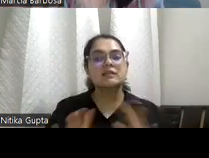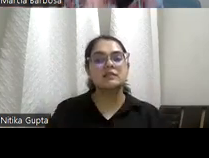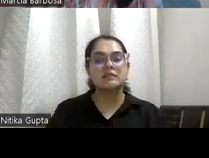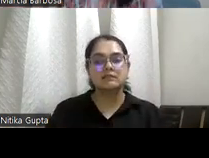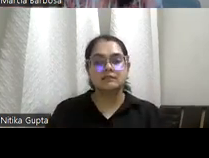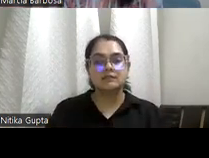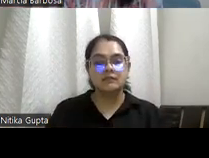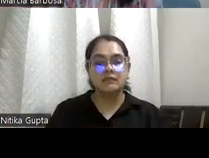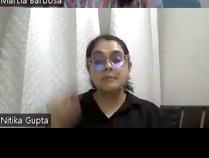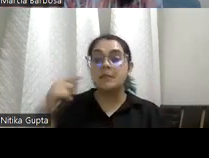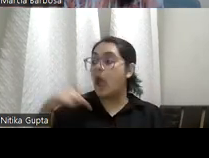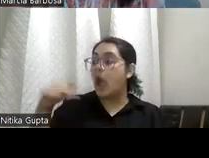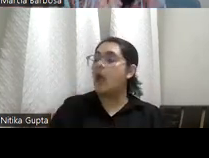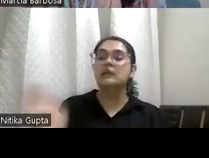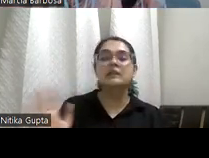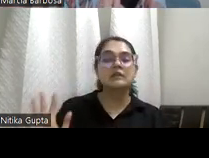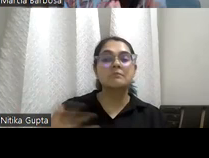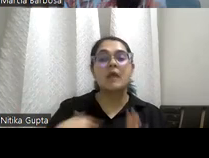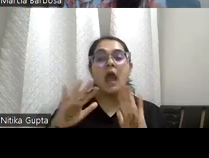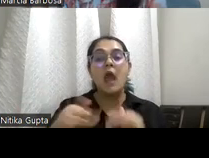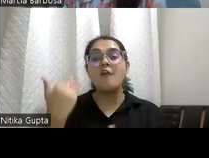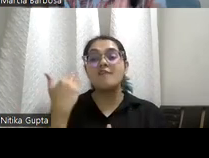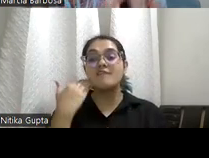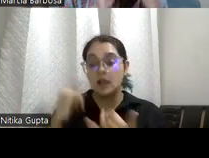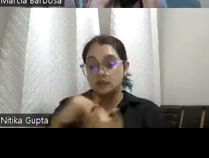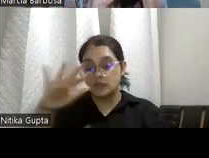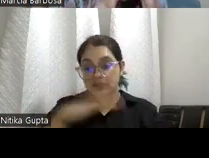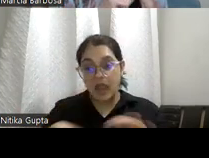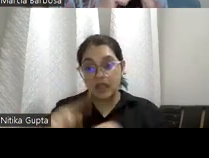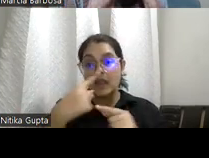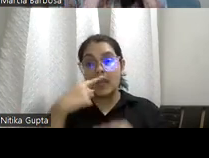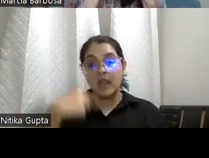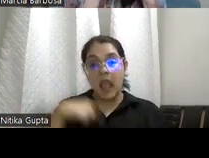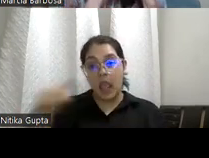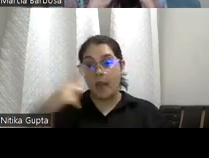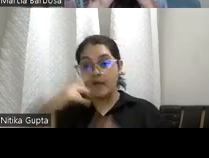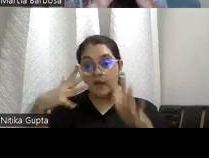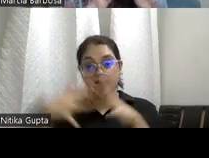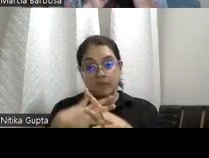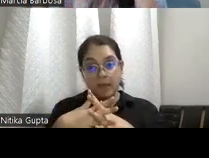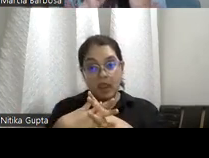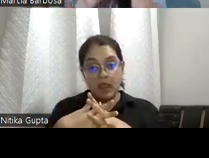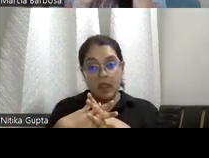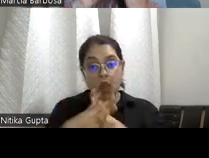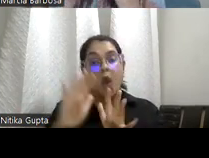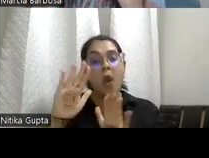in the game. So when society tells that a woman with a kid